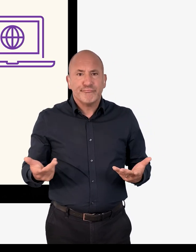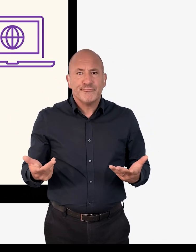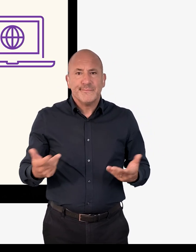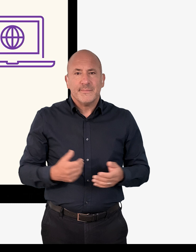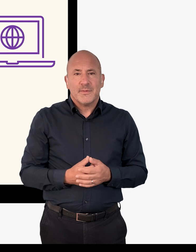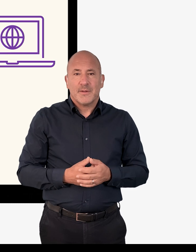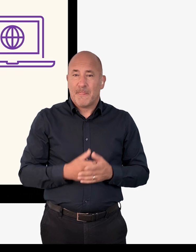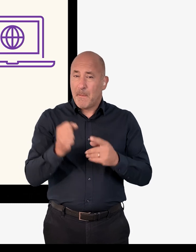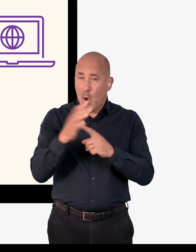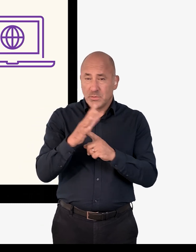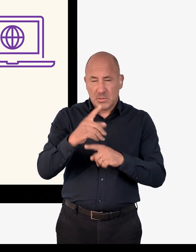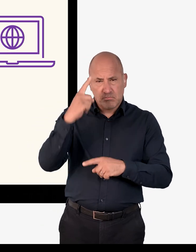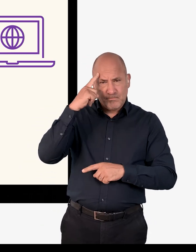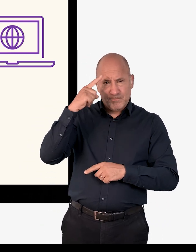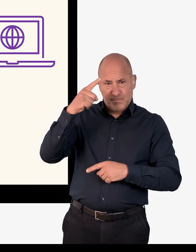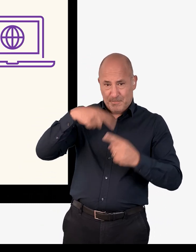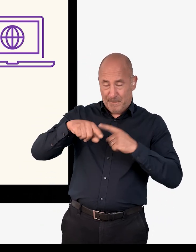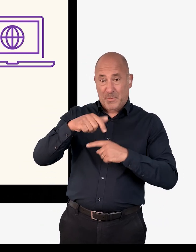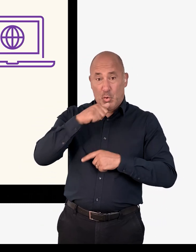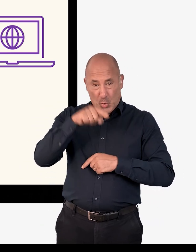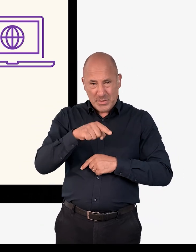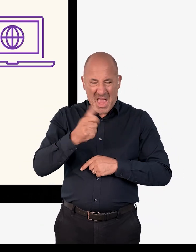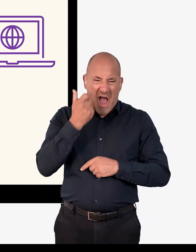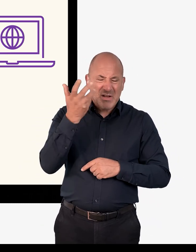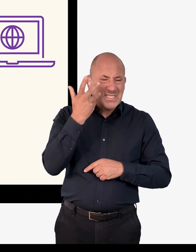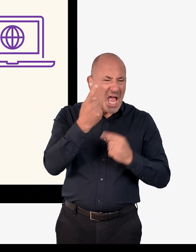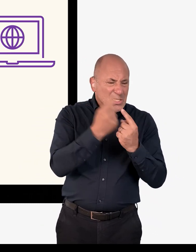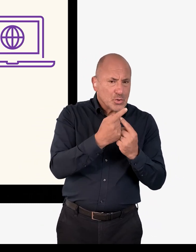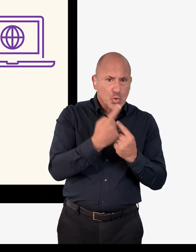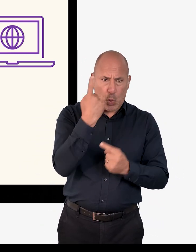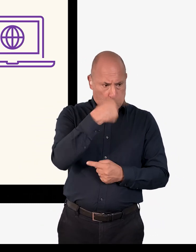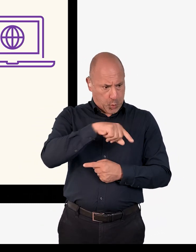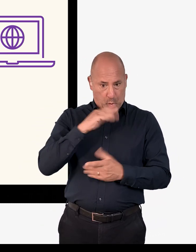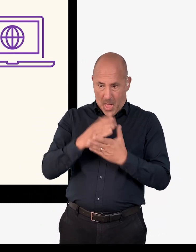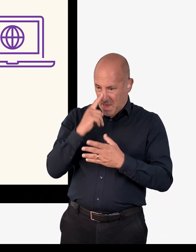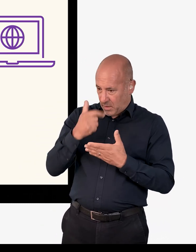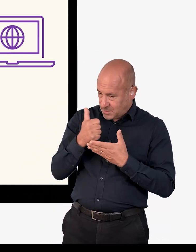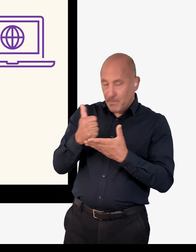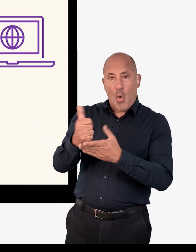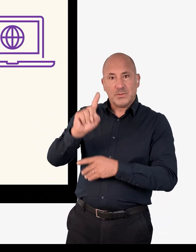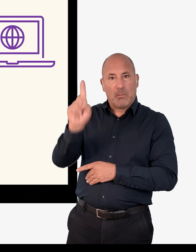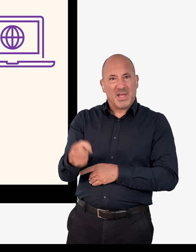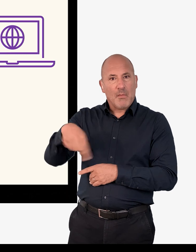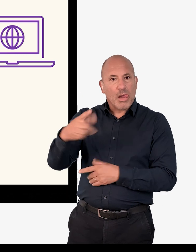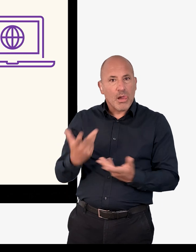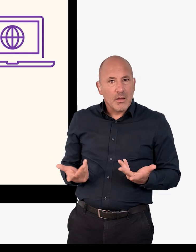used. And it's really important to consider who will be able to support users with day-to-day